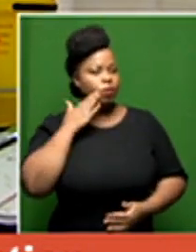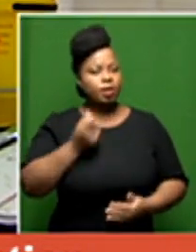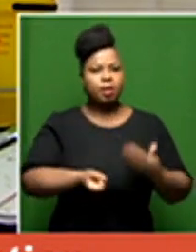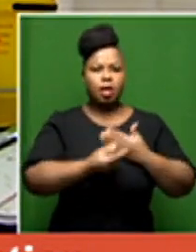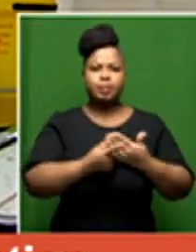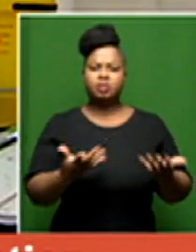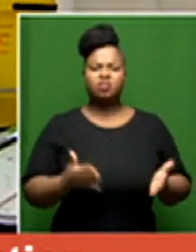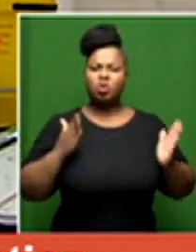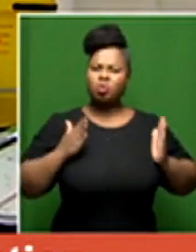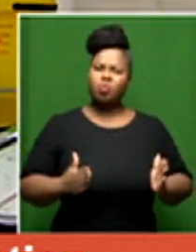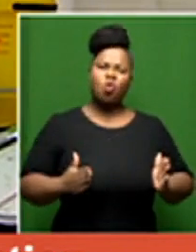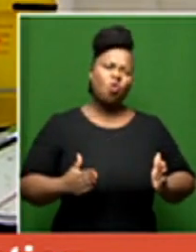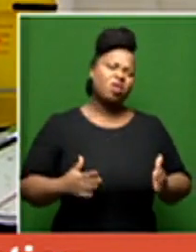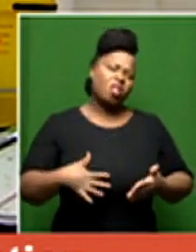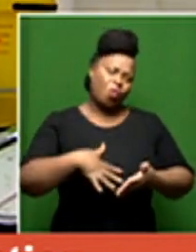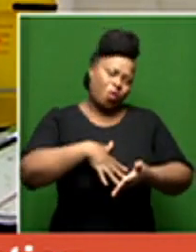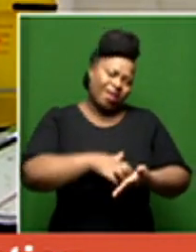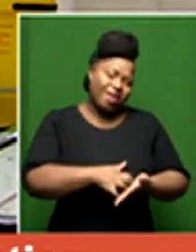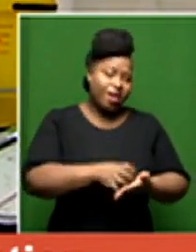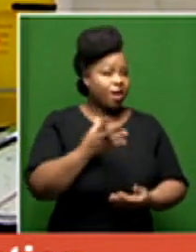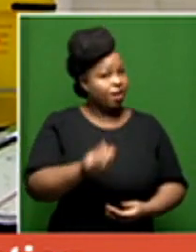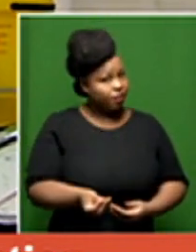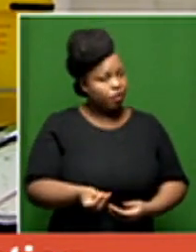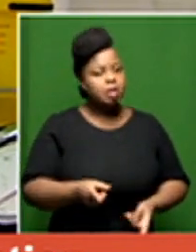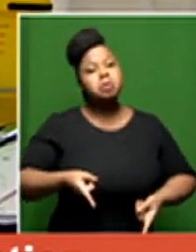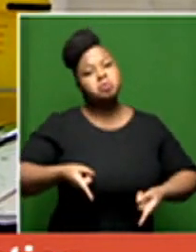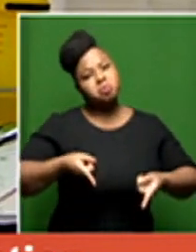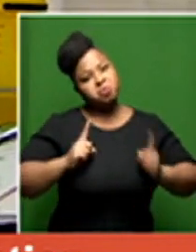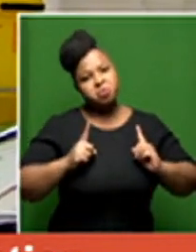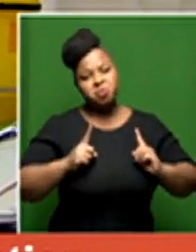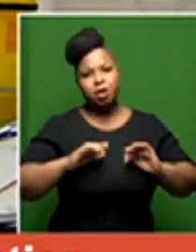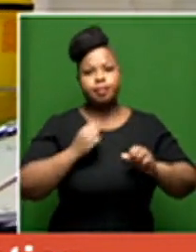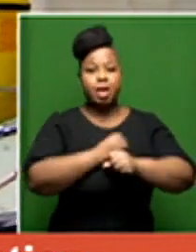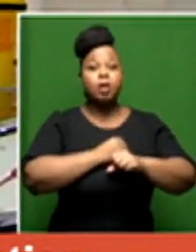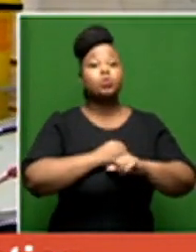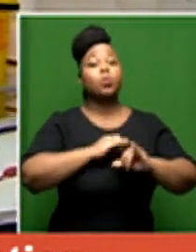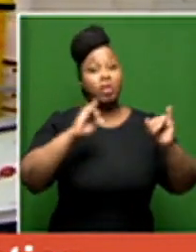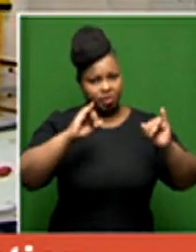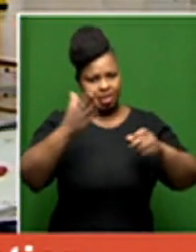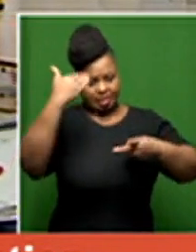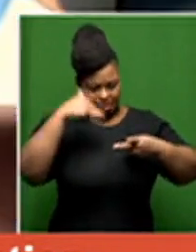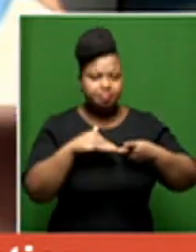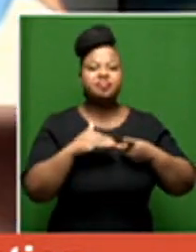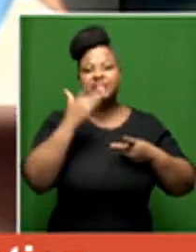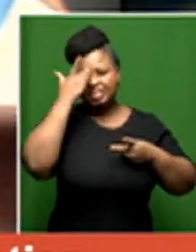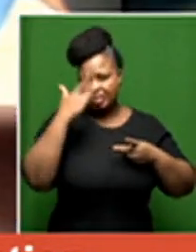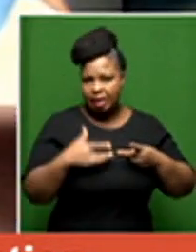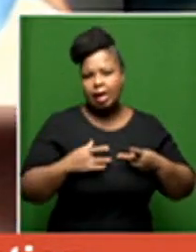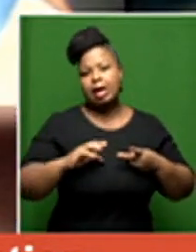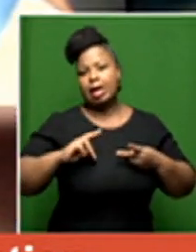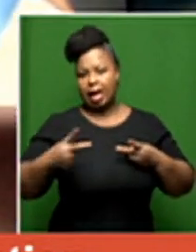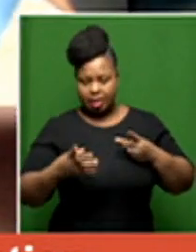an immune system that is already low, then it aggravates the condition into another level, which is